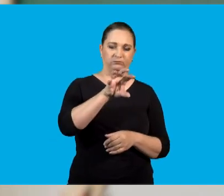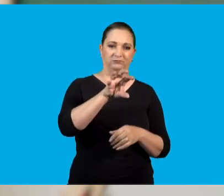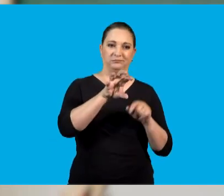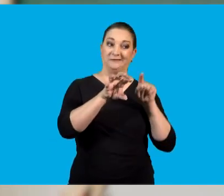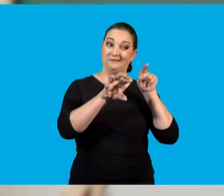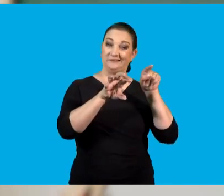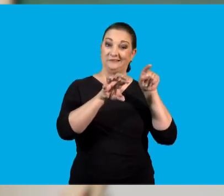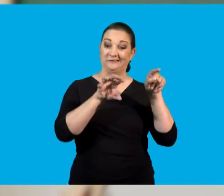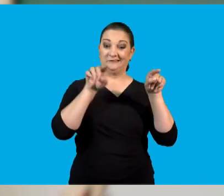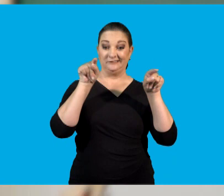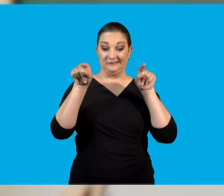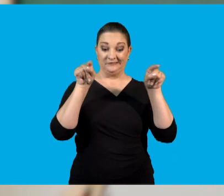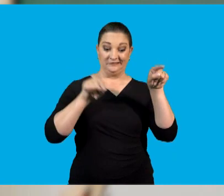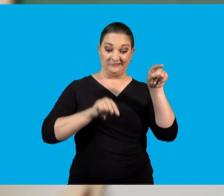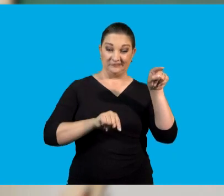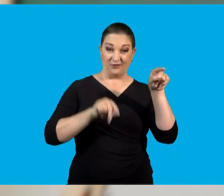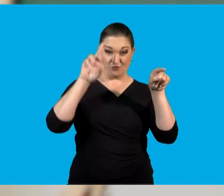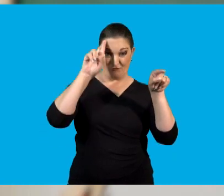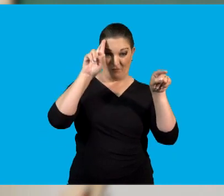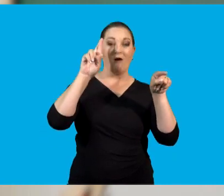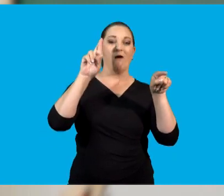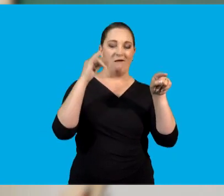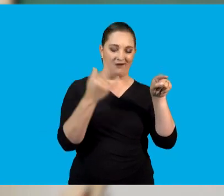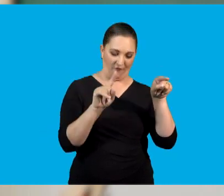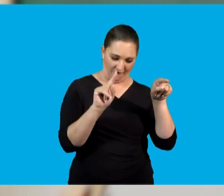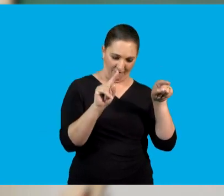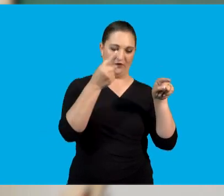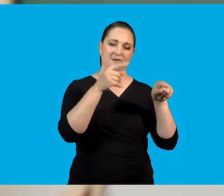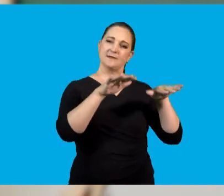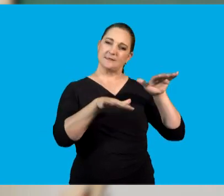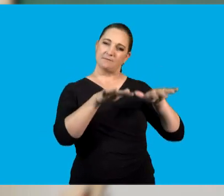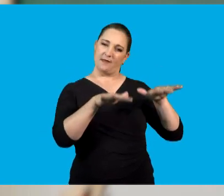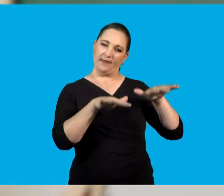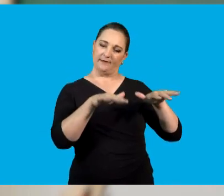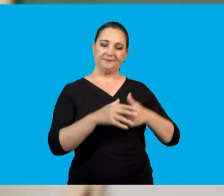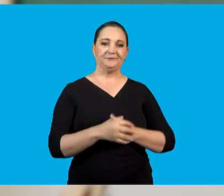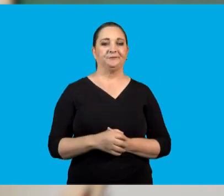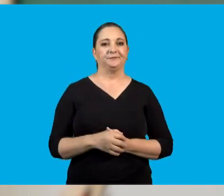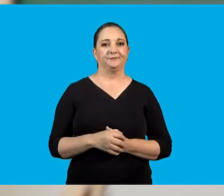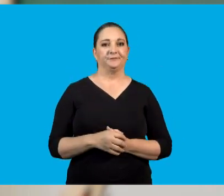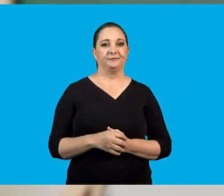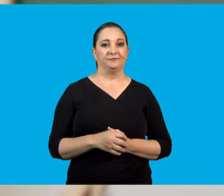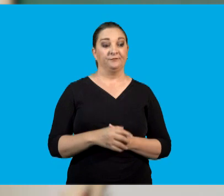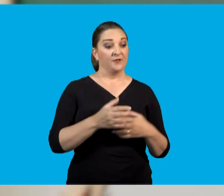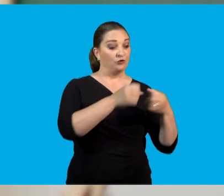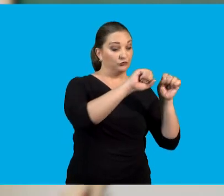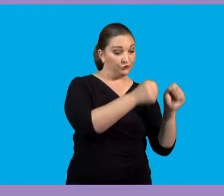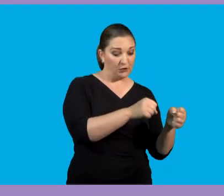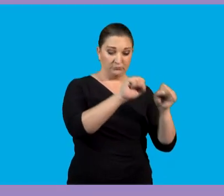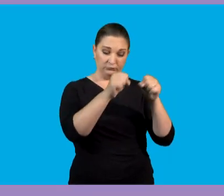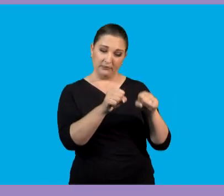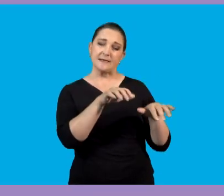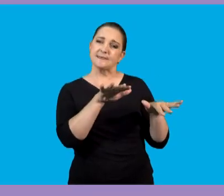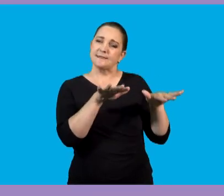and that is similarity. So let's start by defining similarity. When two objects or shapes